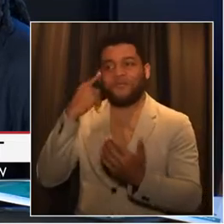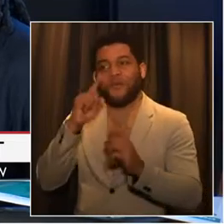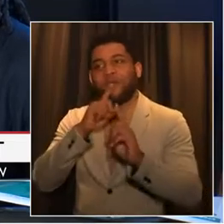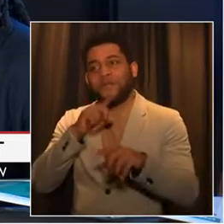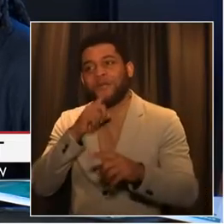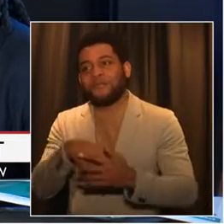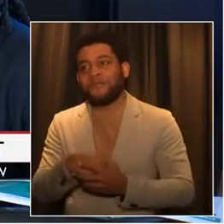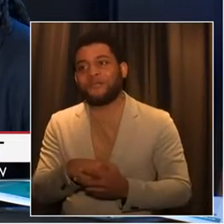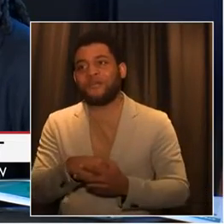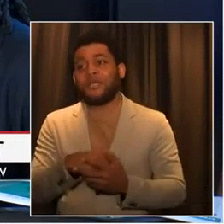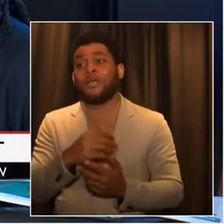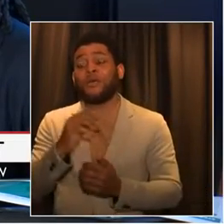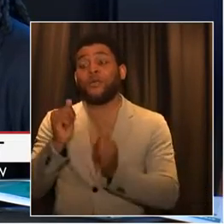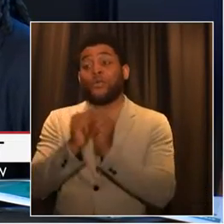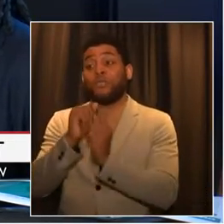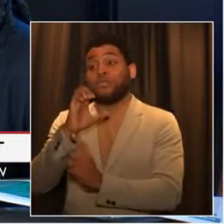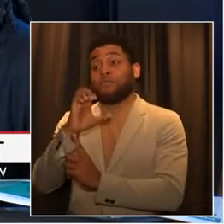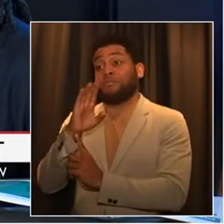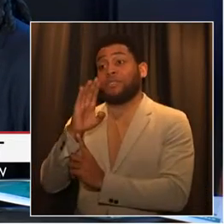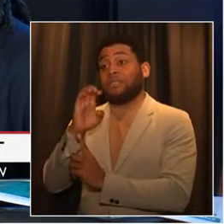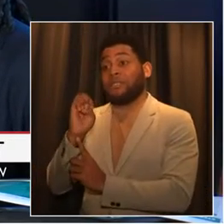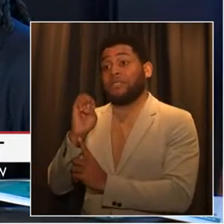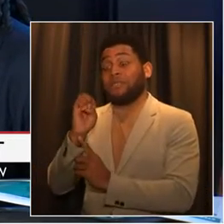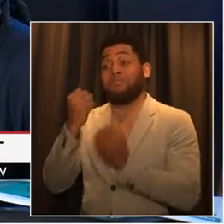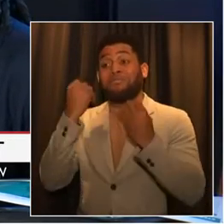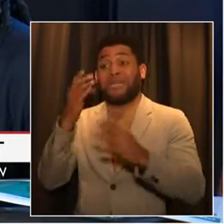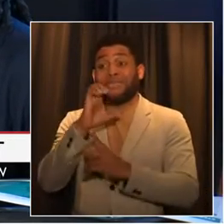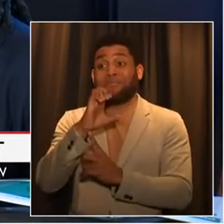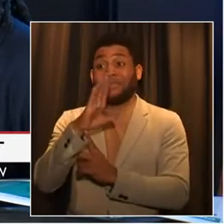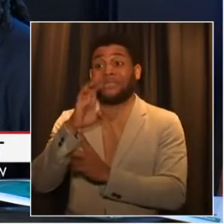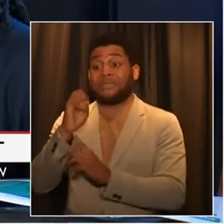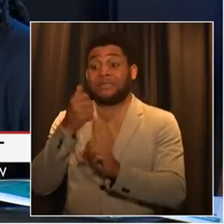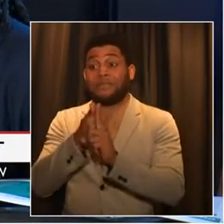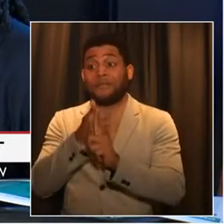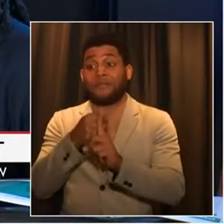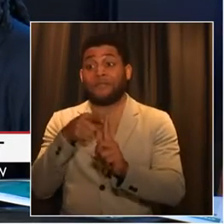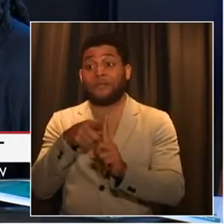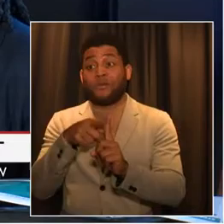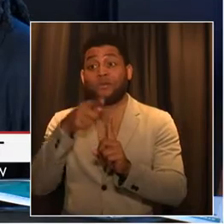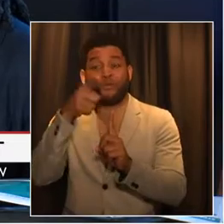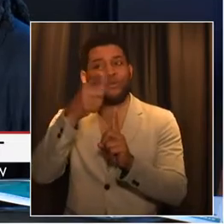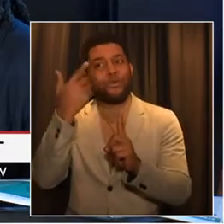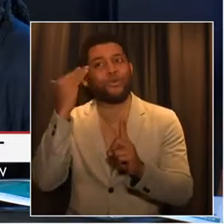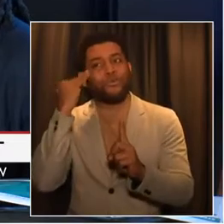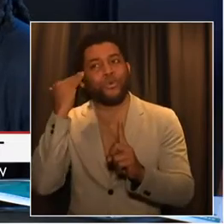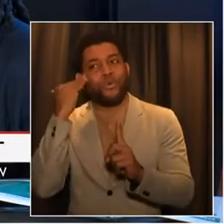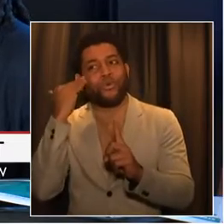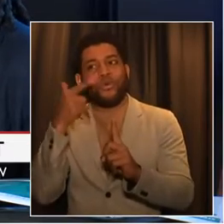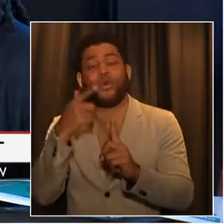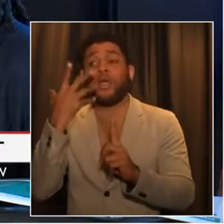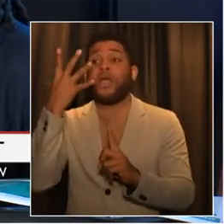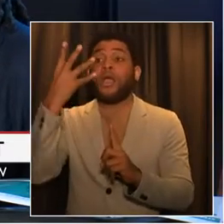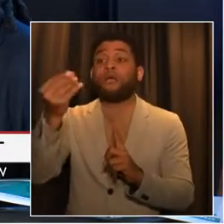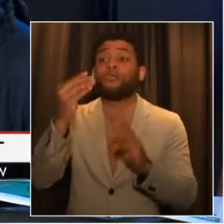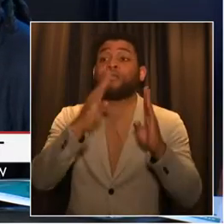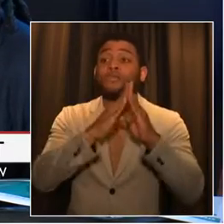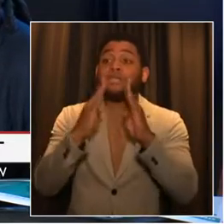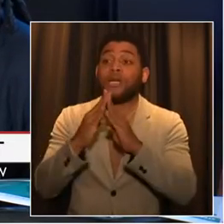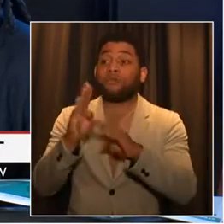there are a number of CBEs in the district that are not, as you know, they are out-of-town businesses getting licenses in